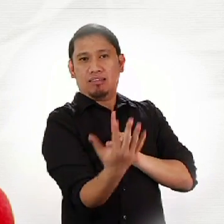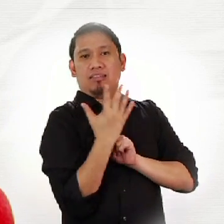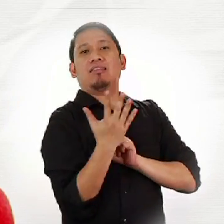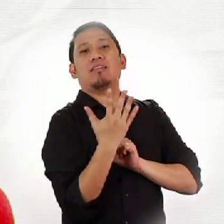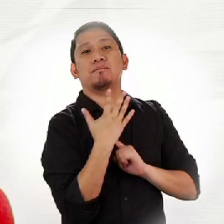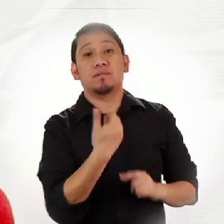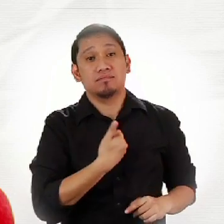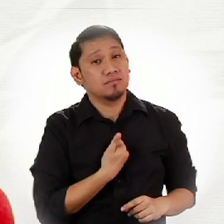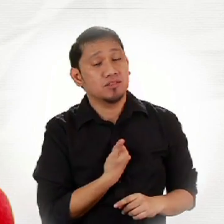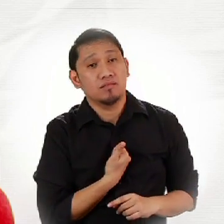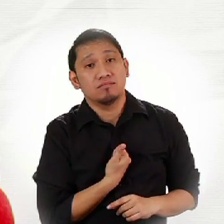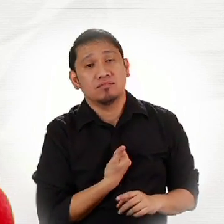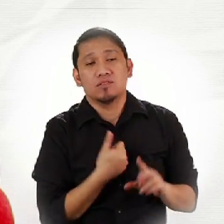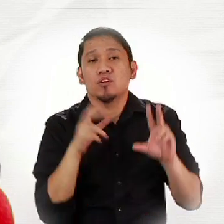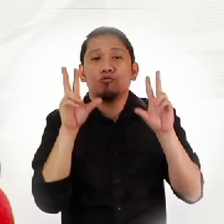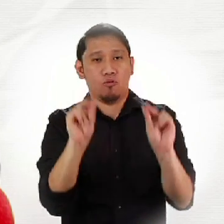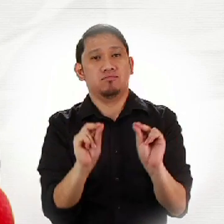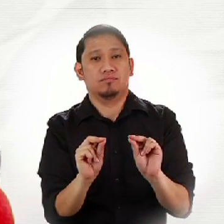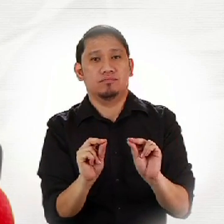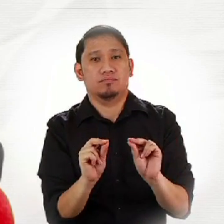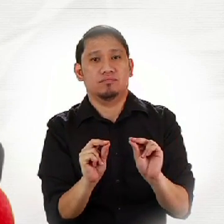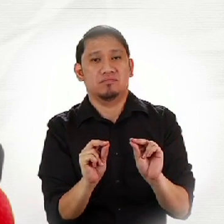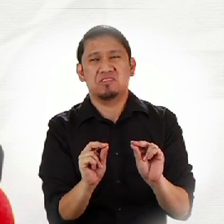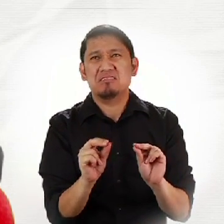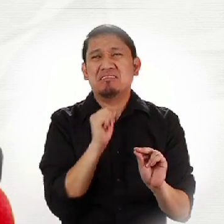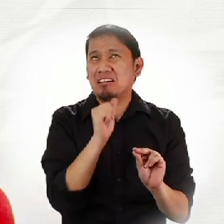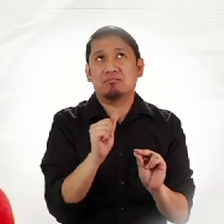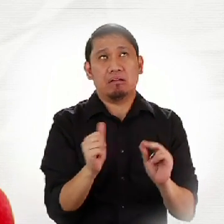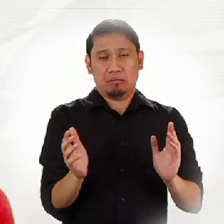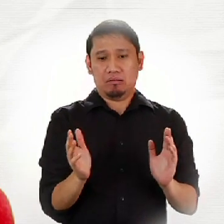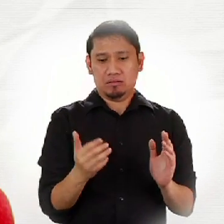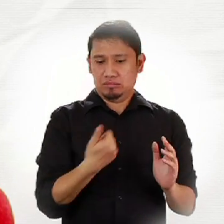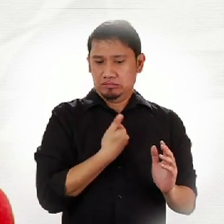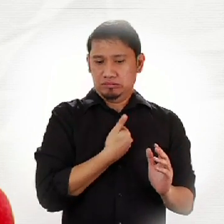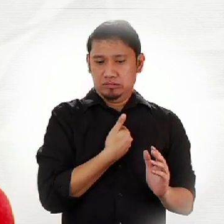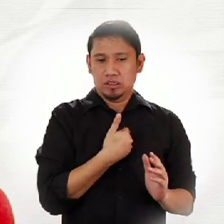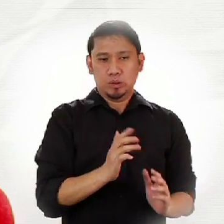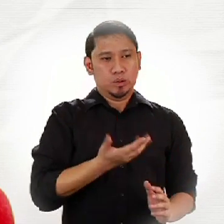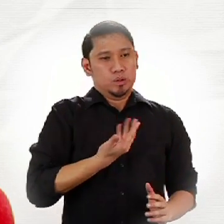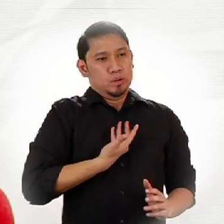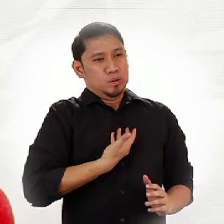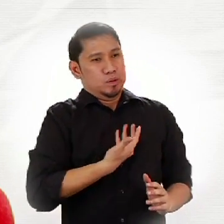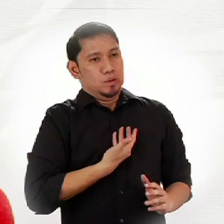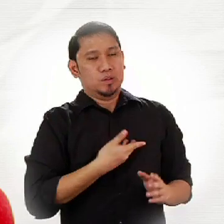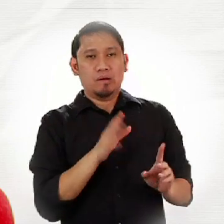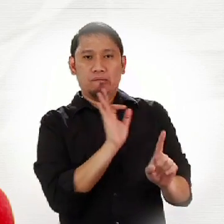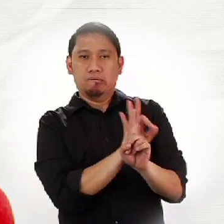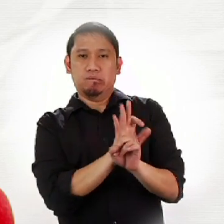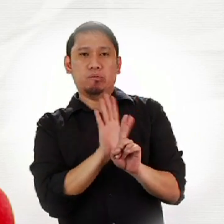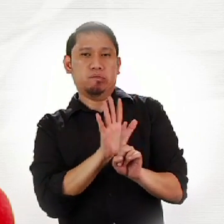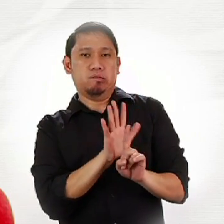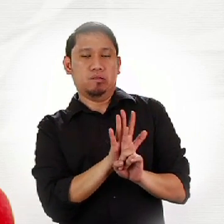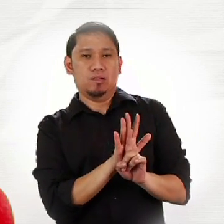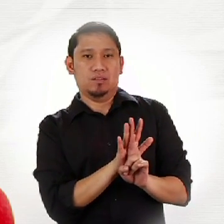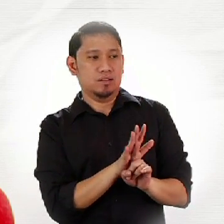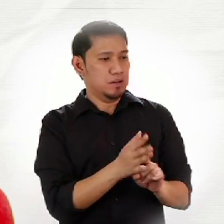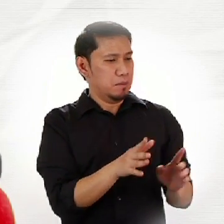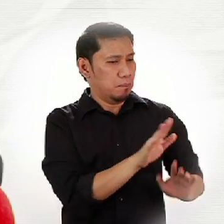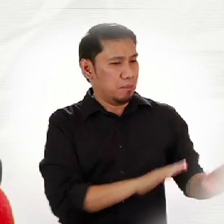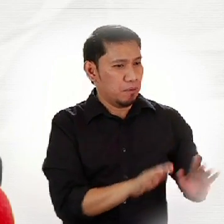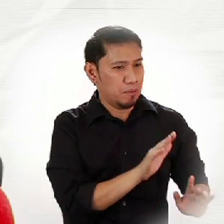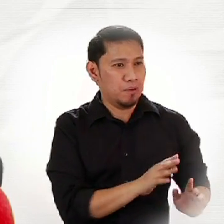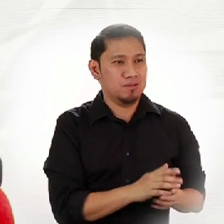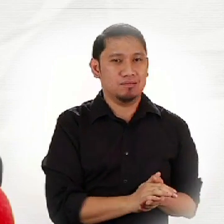attention to myself, so that I will get praise, so that I can form a fans club, a group of